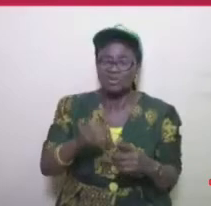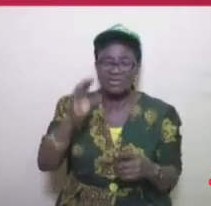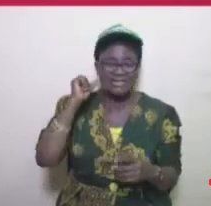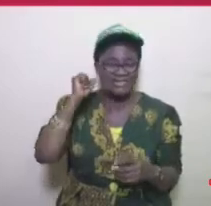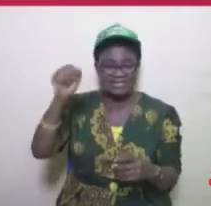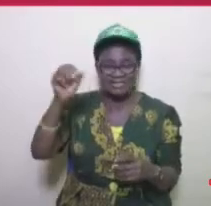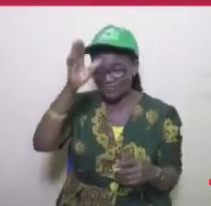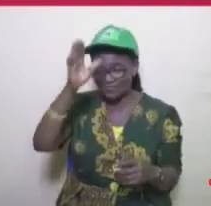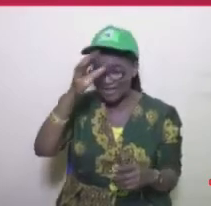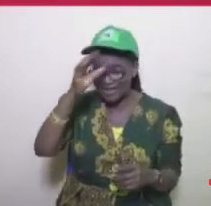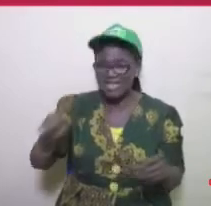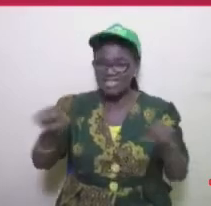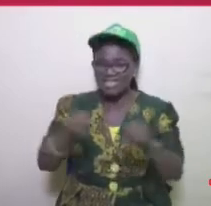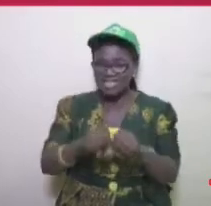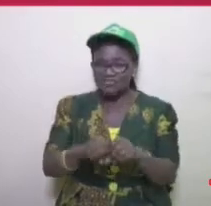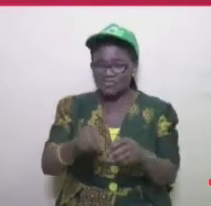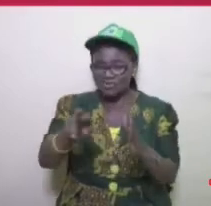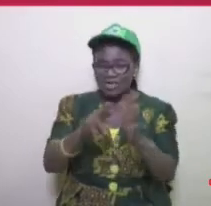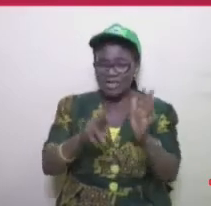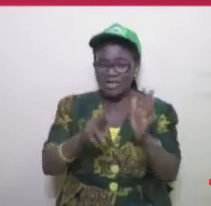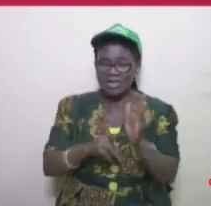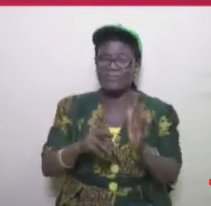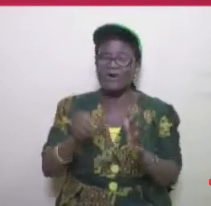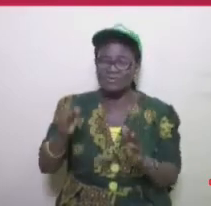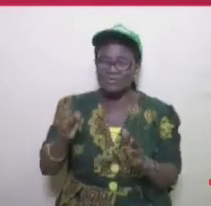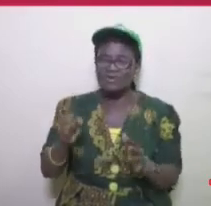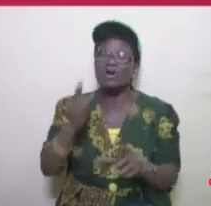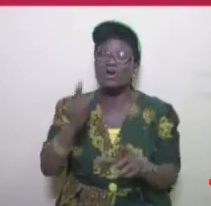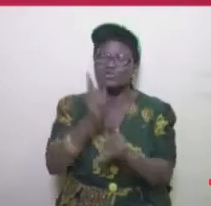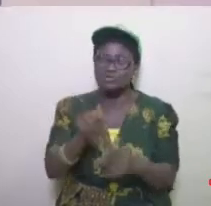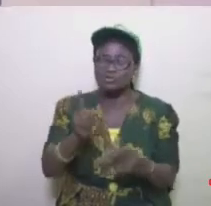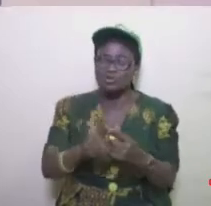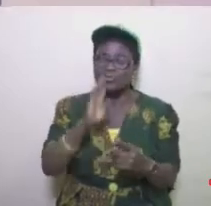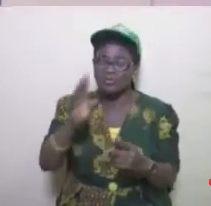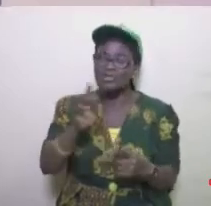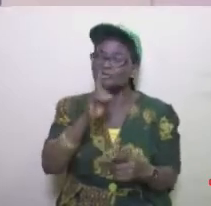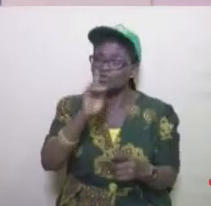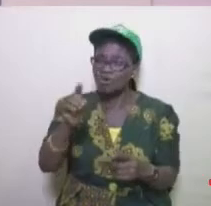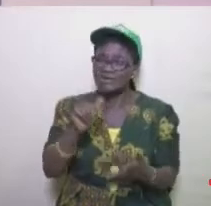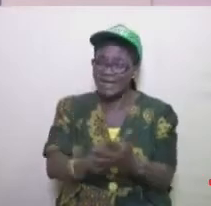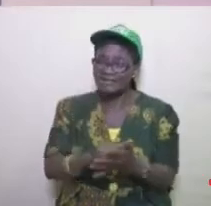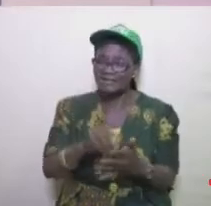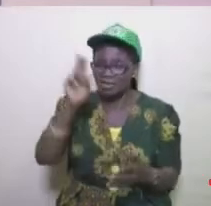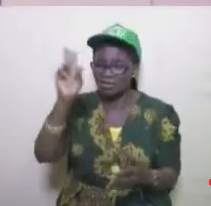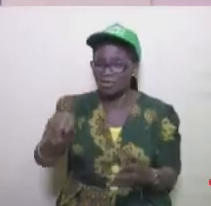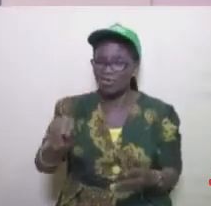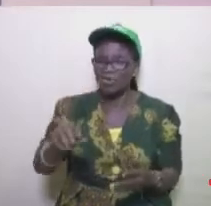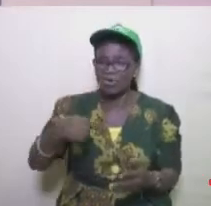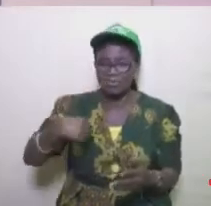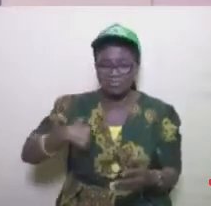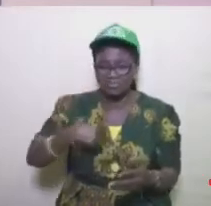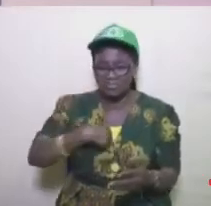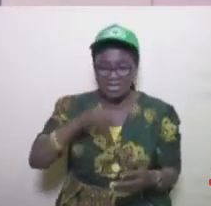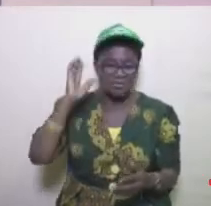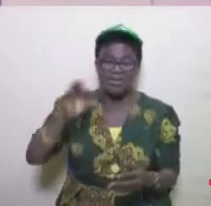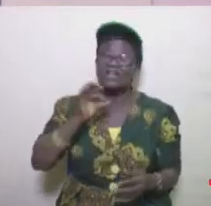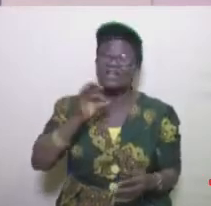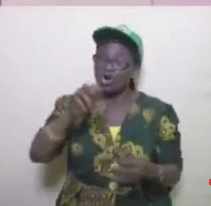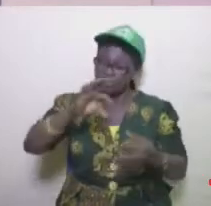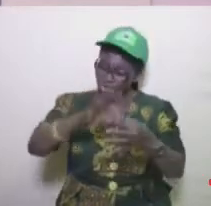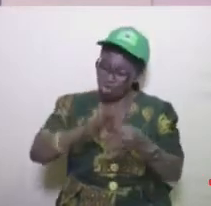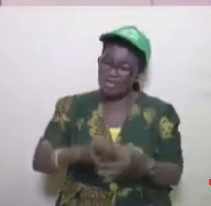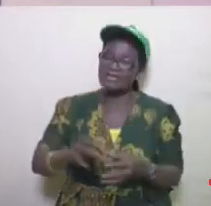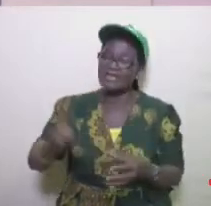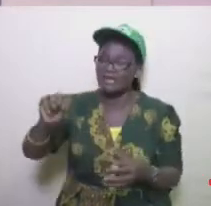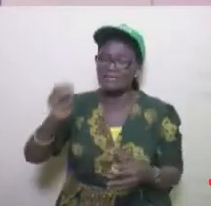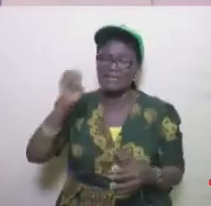evil reports, just to be sure that, no, I cannot be a collaborator of evil." He was